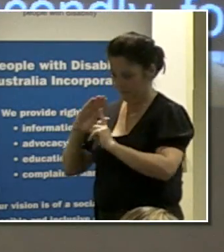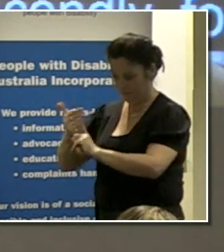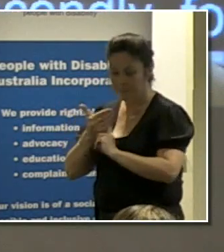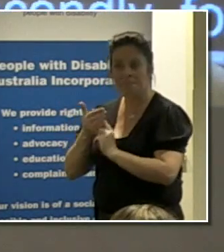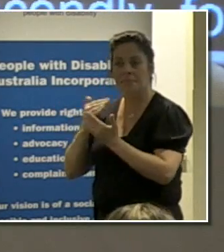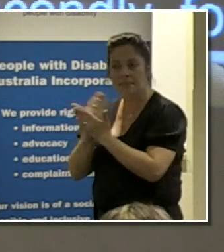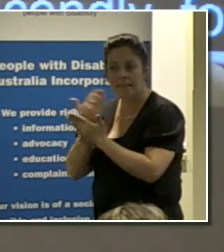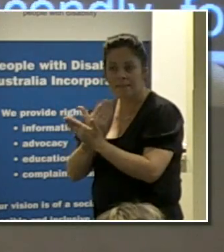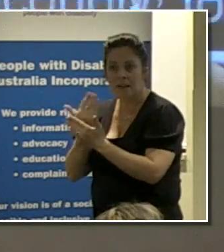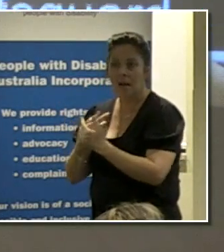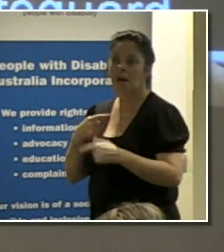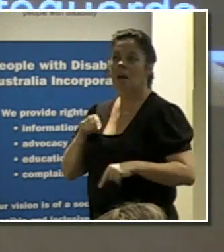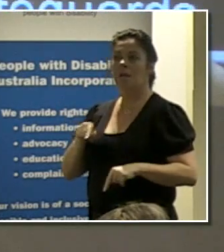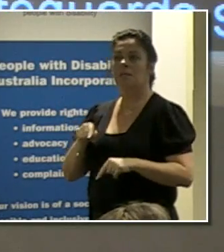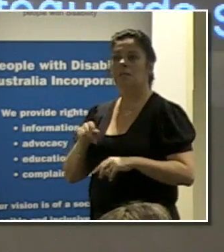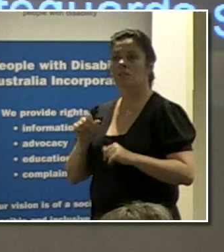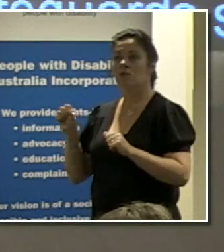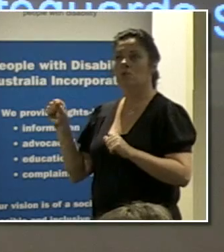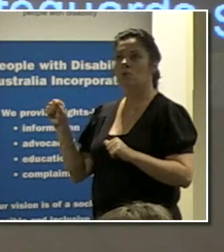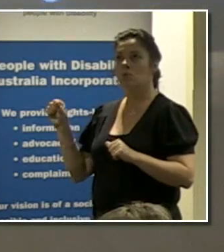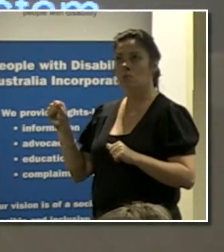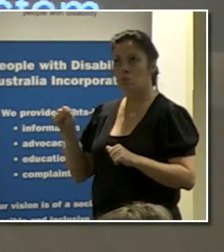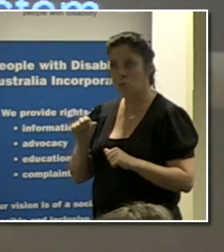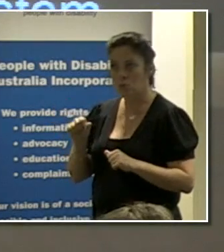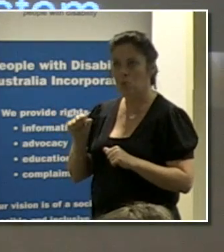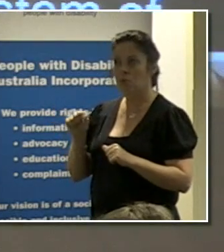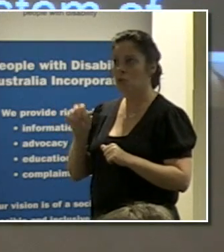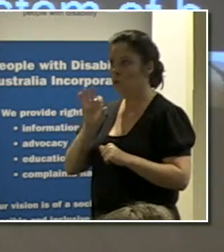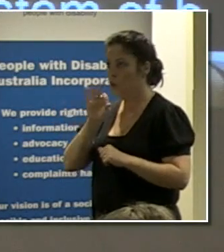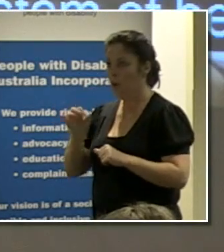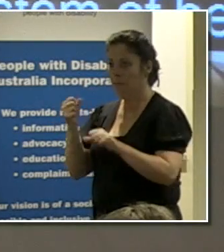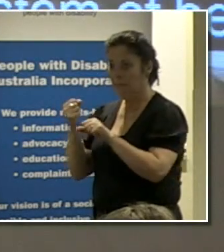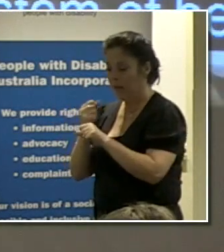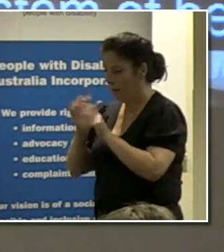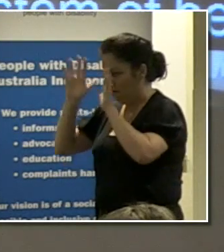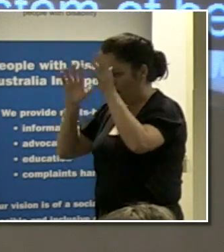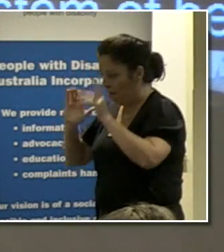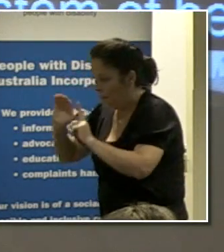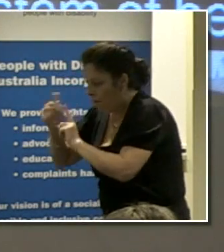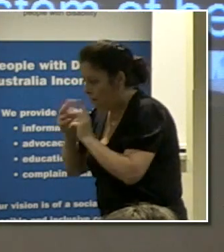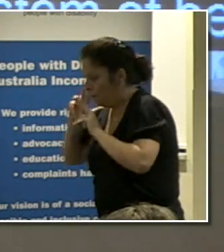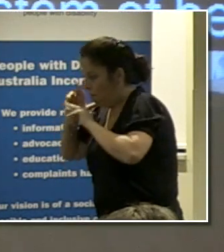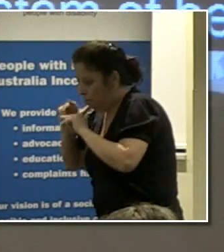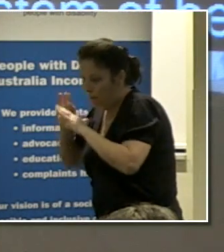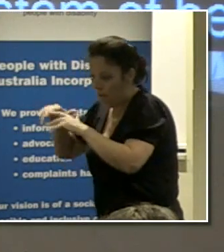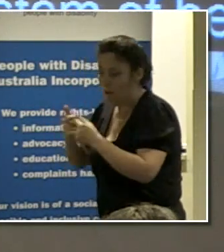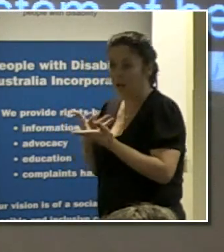create a system of benevolent cotton wooling of people that doesn't allow people